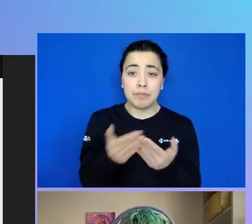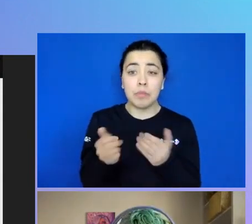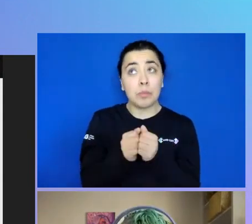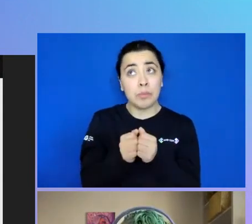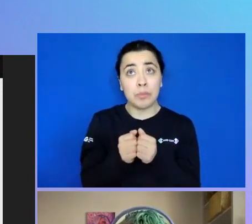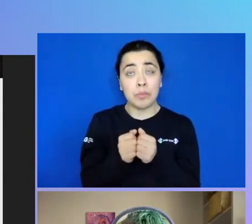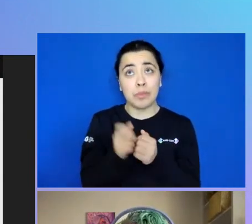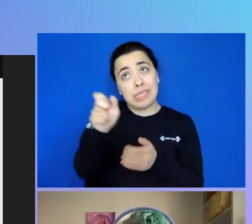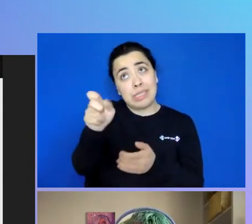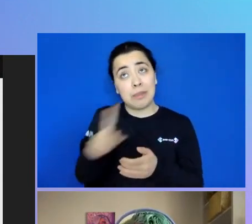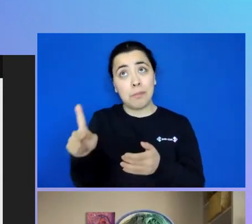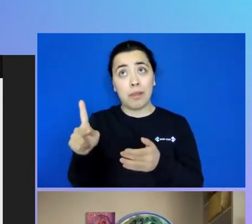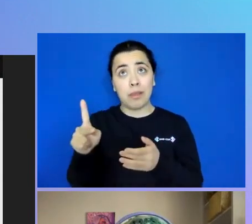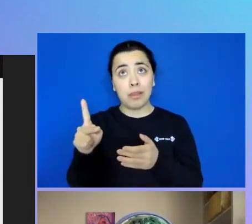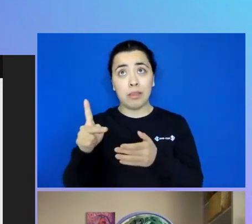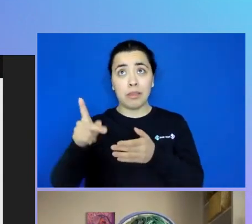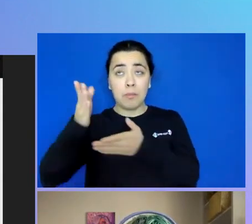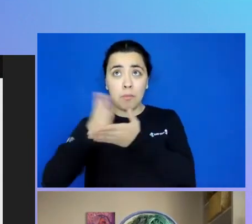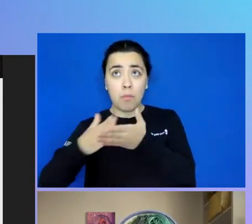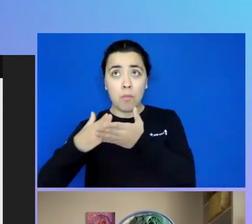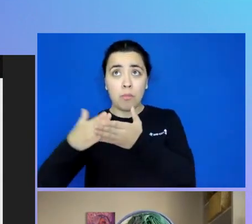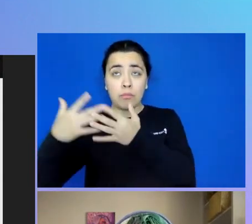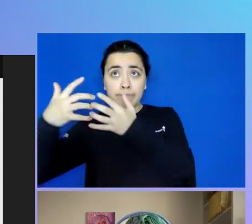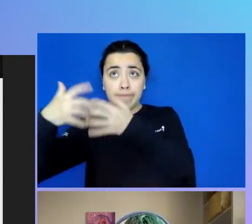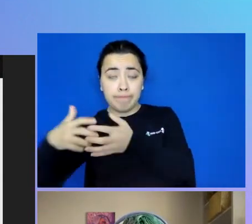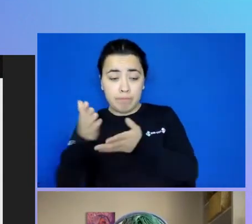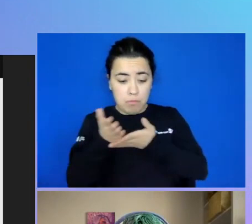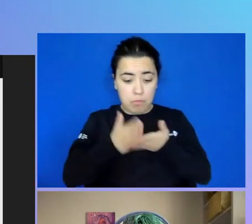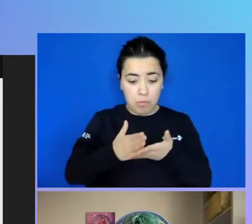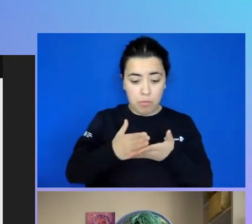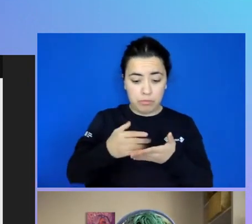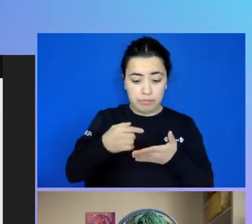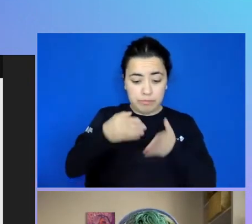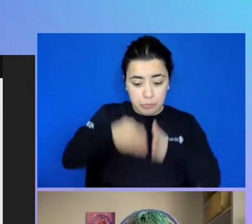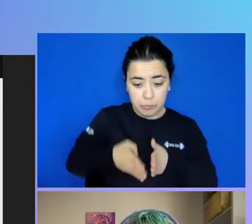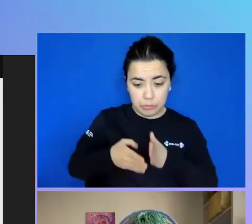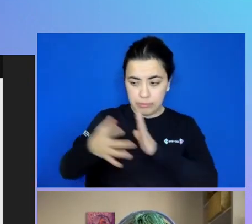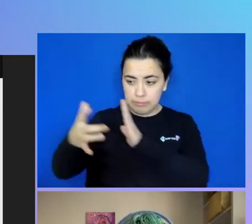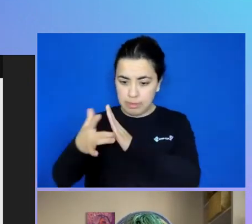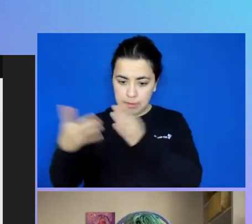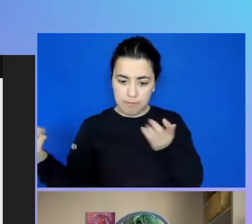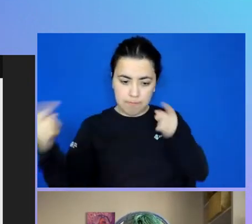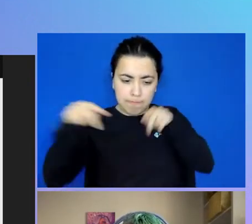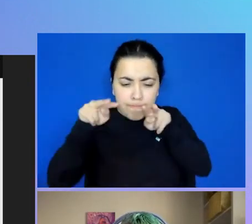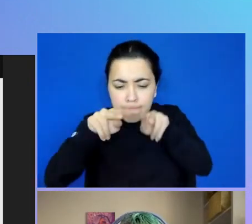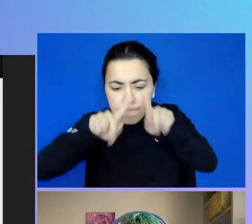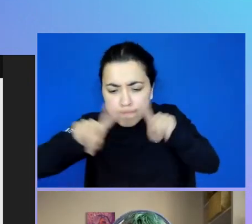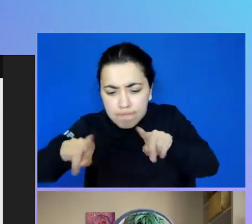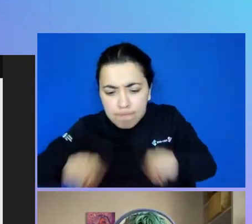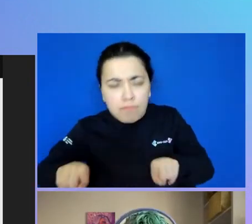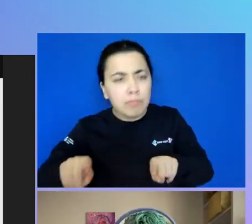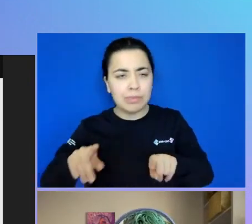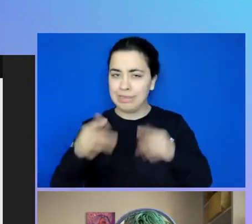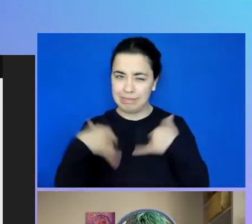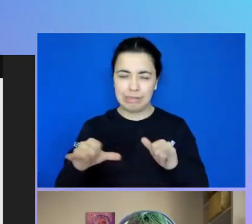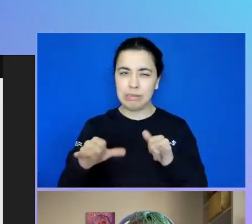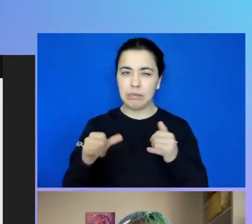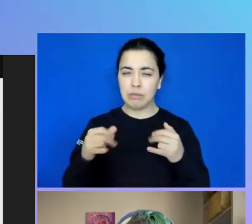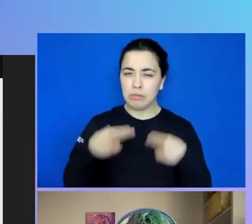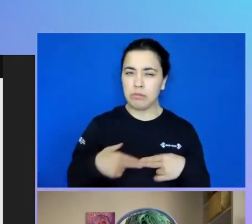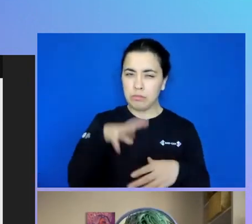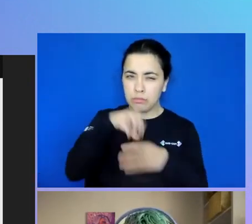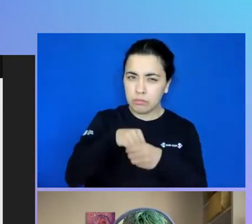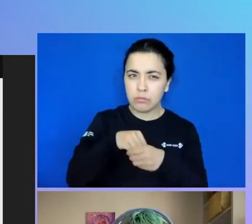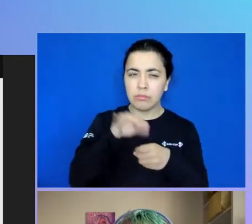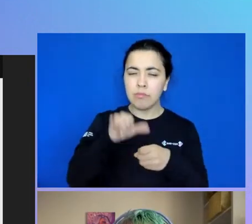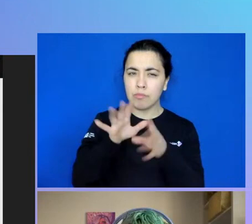with the semi-automated tests. So it is important to do those periodically to make sure that you're getting that human touch in there and finding